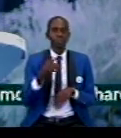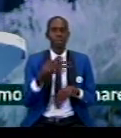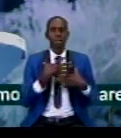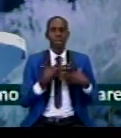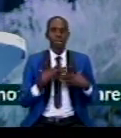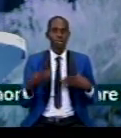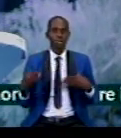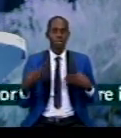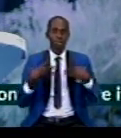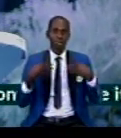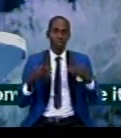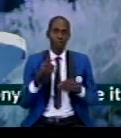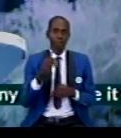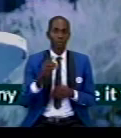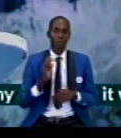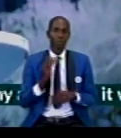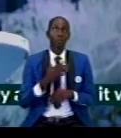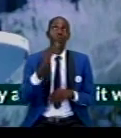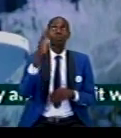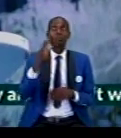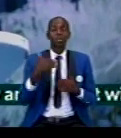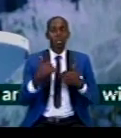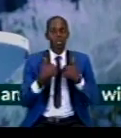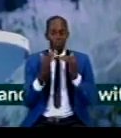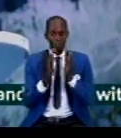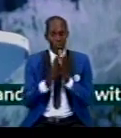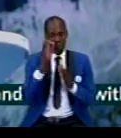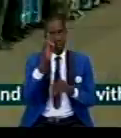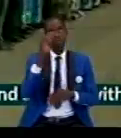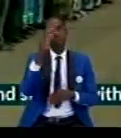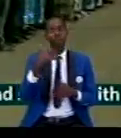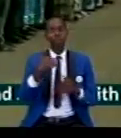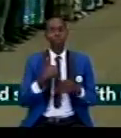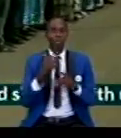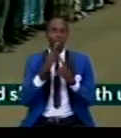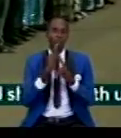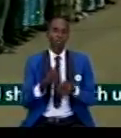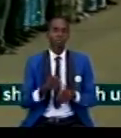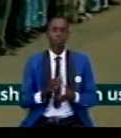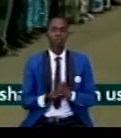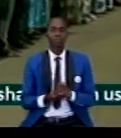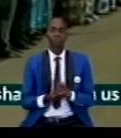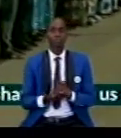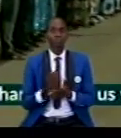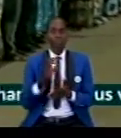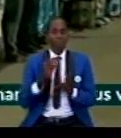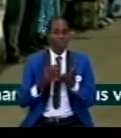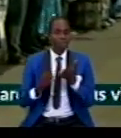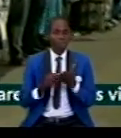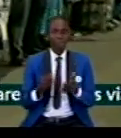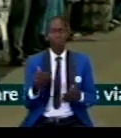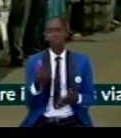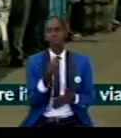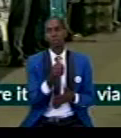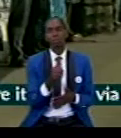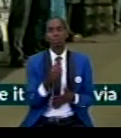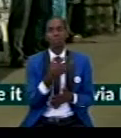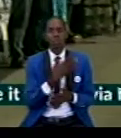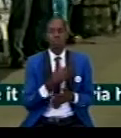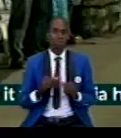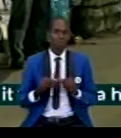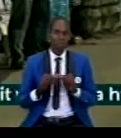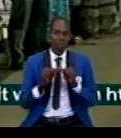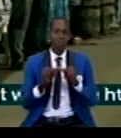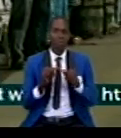has answered. And so check yourself, and keep on checking, and keep on checking. And when